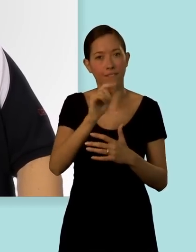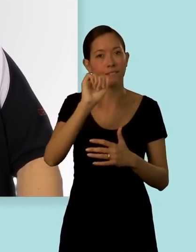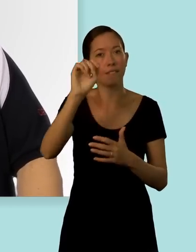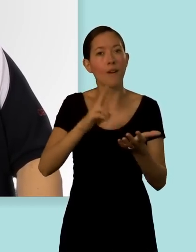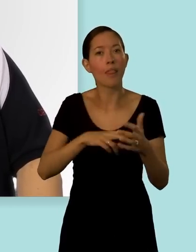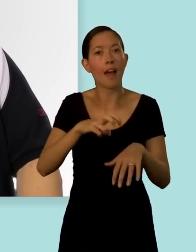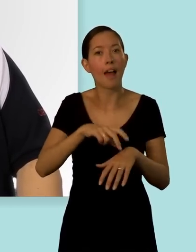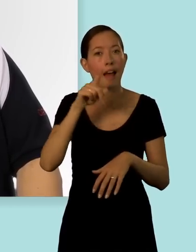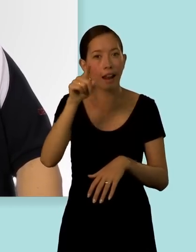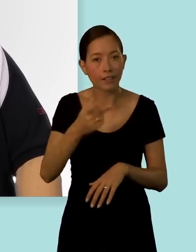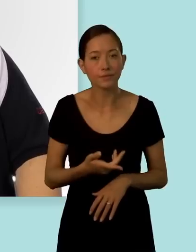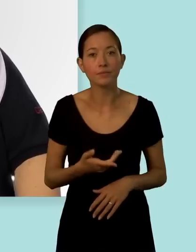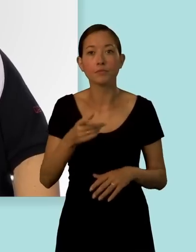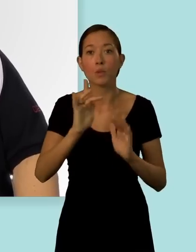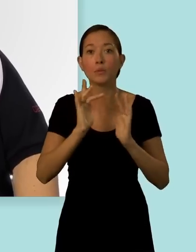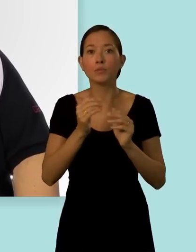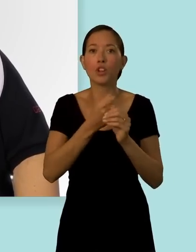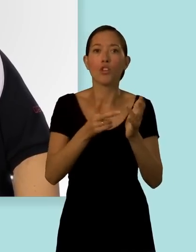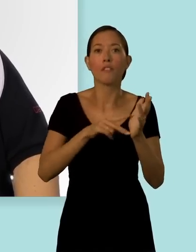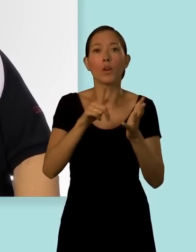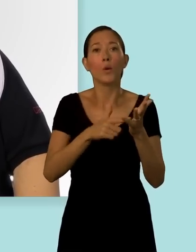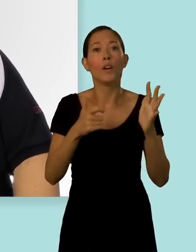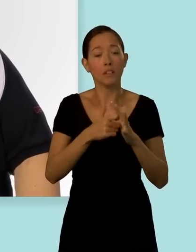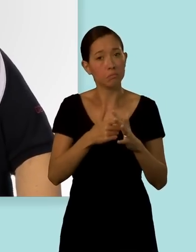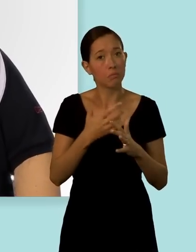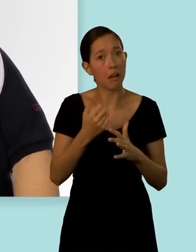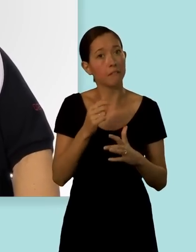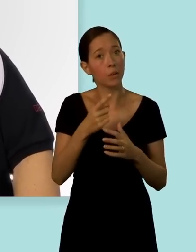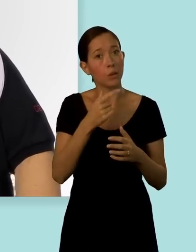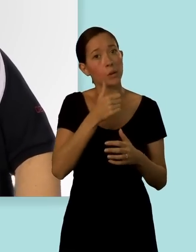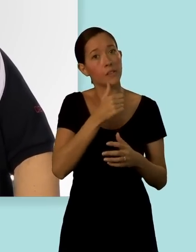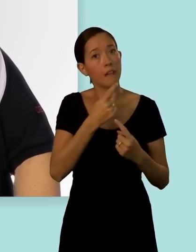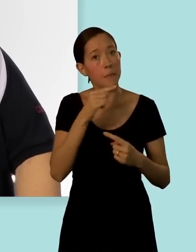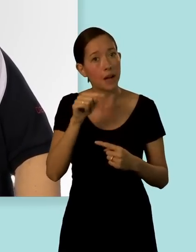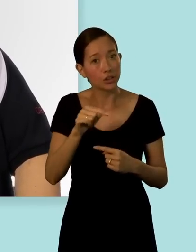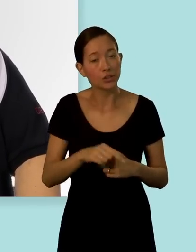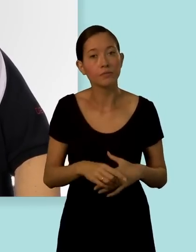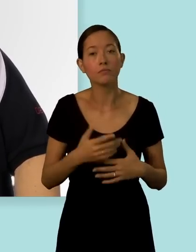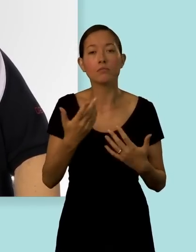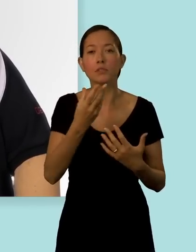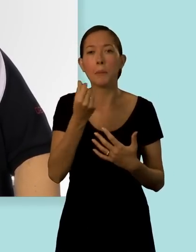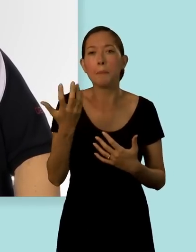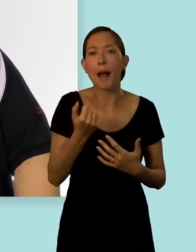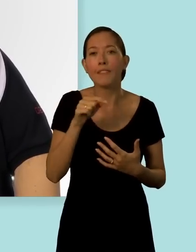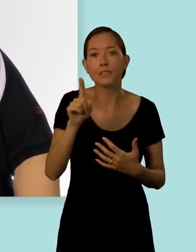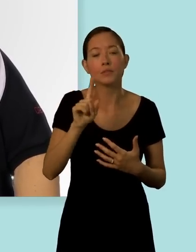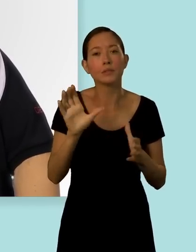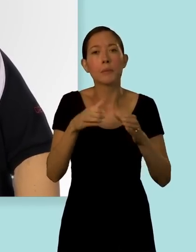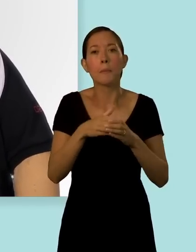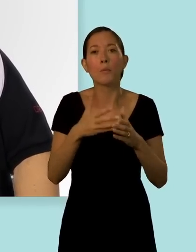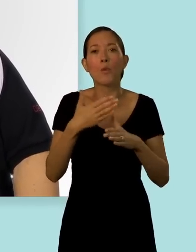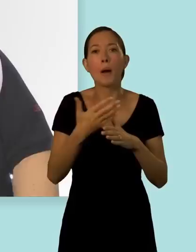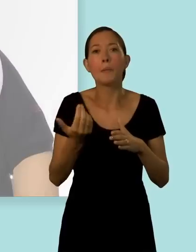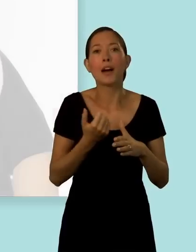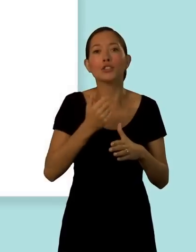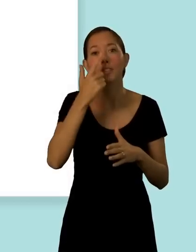The gov.uk website also provides useful information. For some benefits, the Department for Work and Pensions can arrange for someone to visit